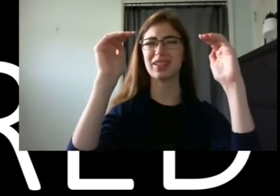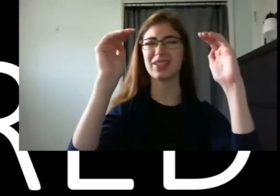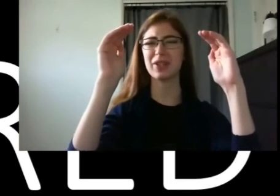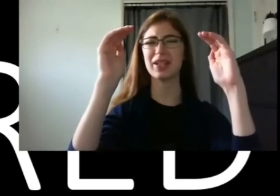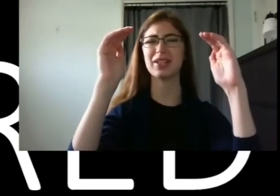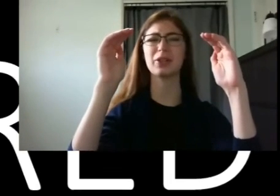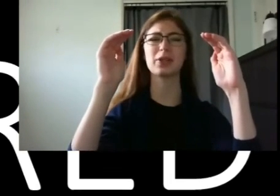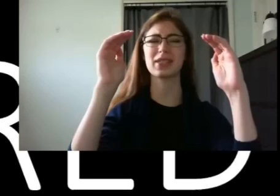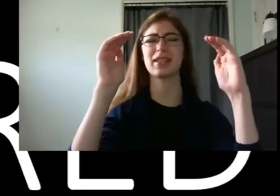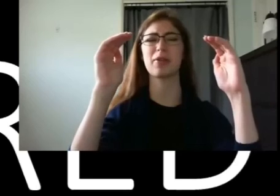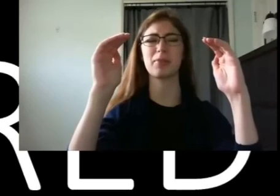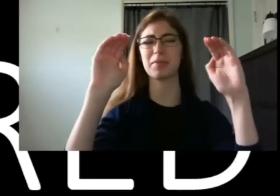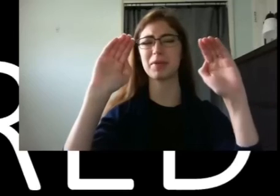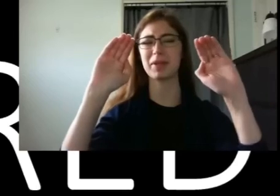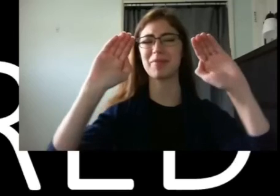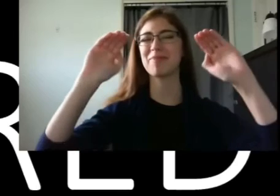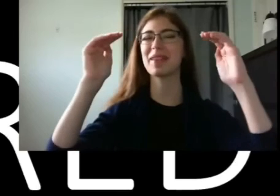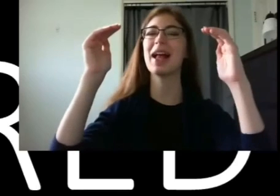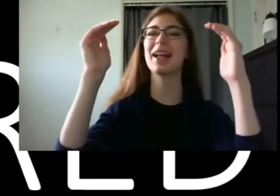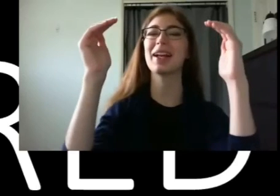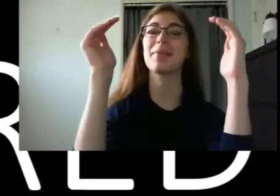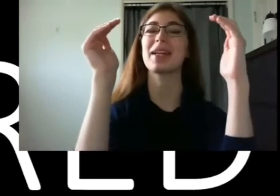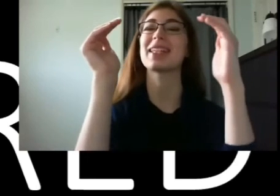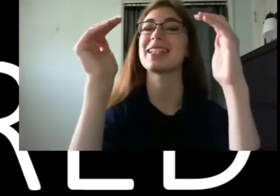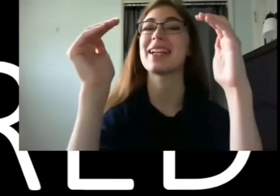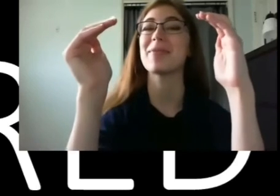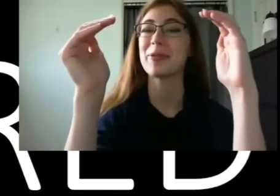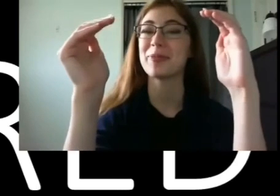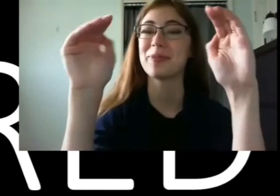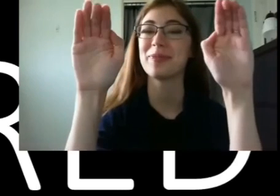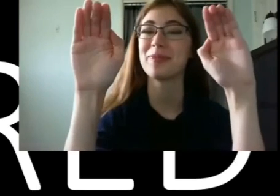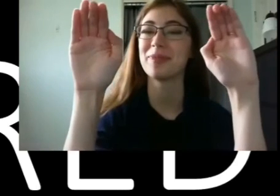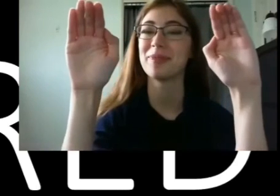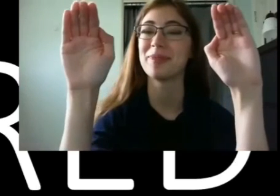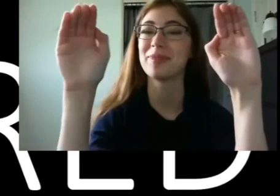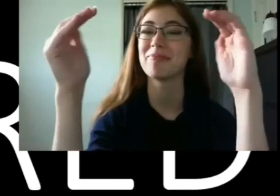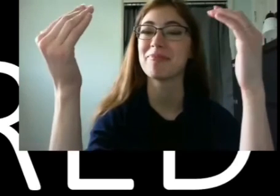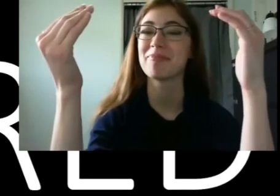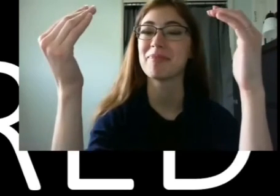of a very loosely open belly. You're going to make this shape.